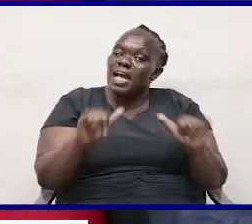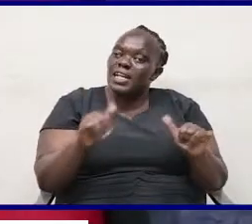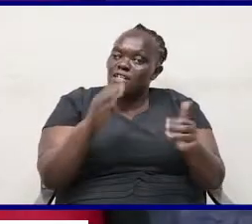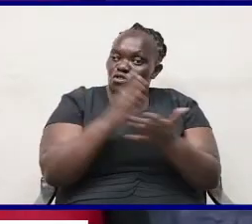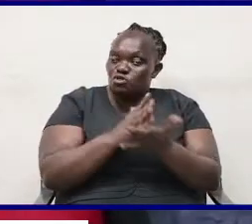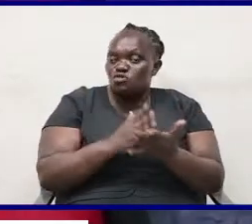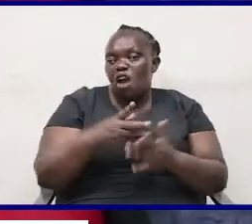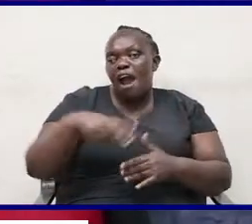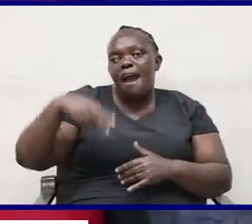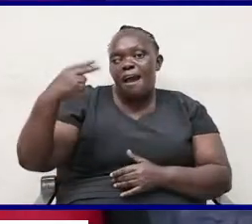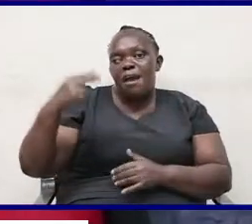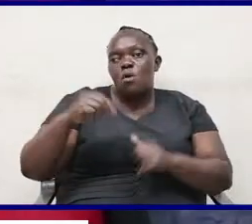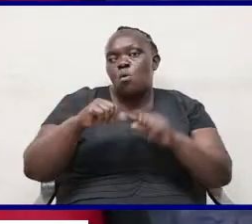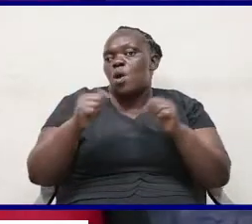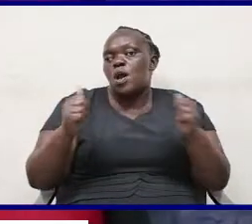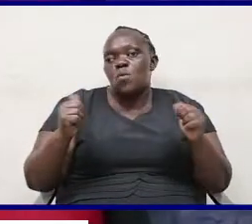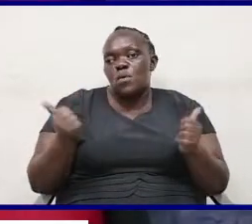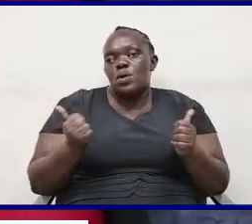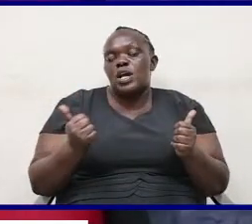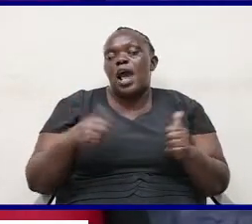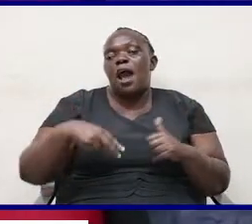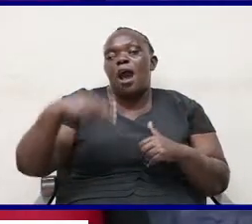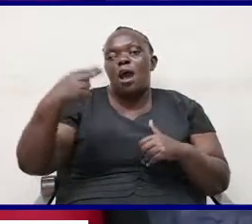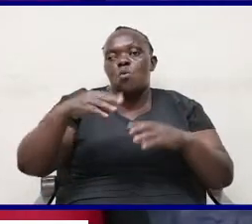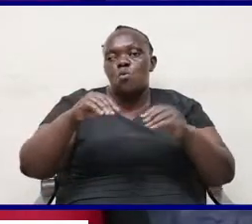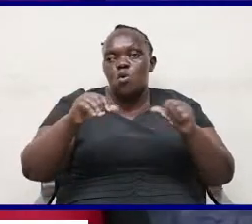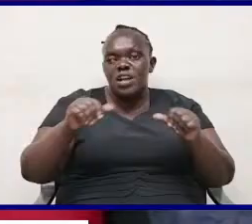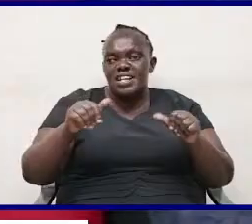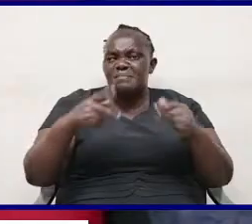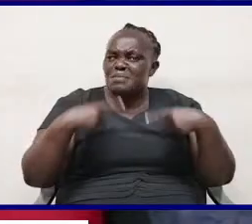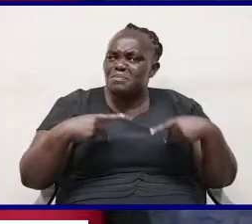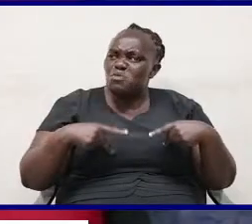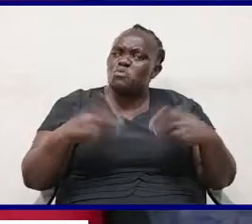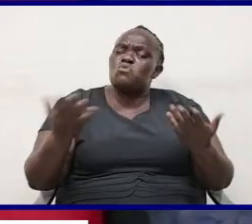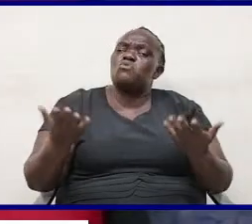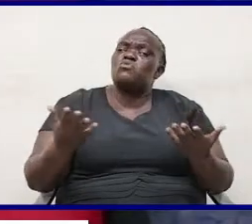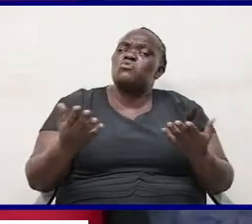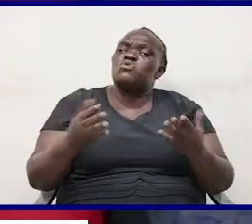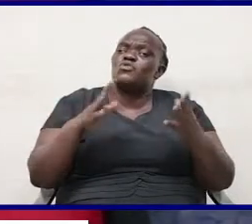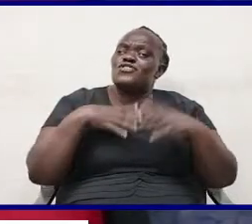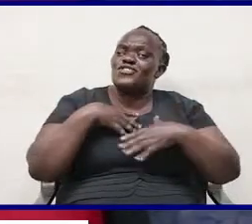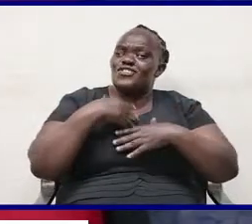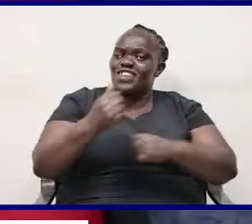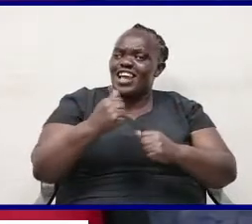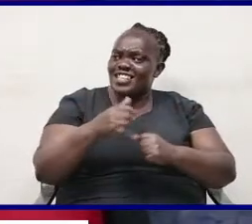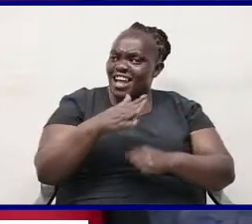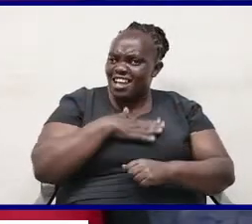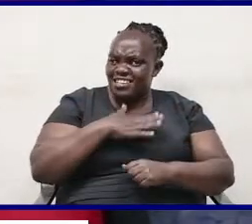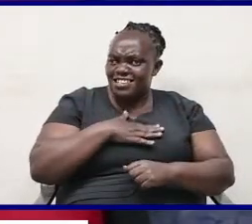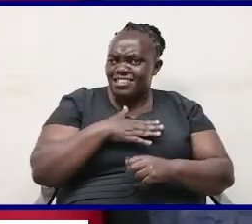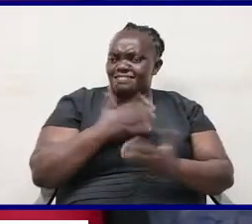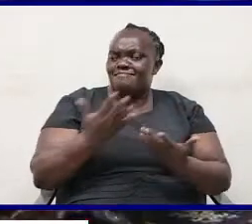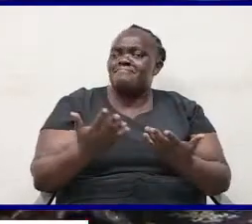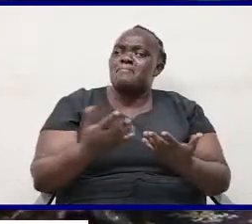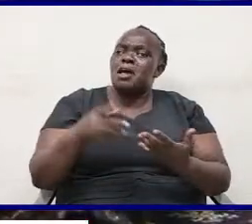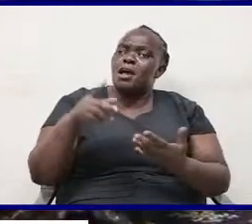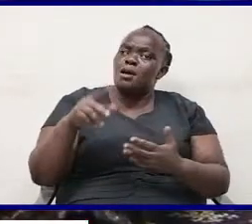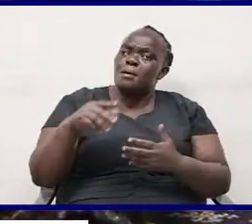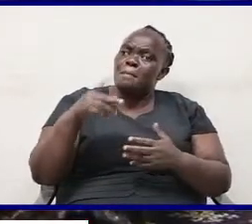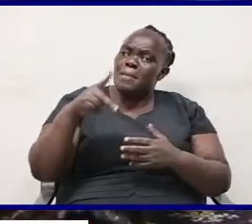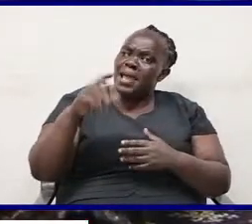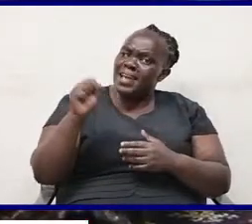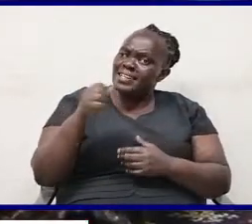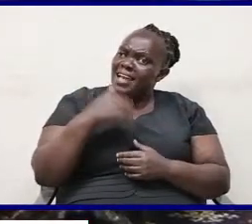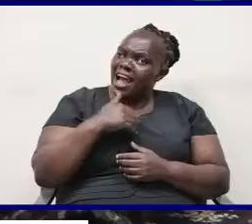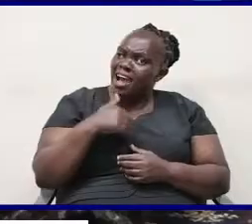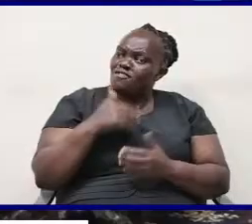really are really of high quality. So people trust our products very Maybe much. one would ask Madam PS, do